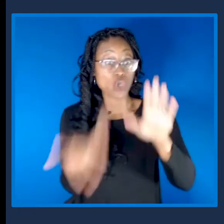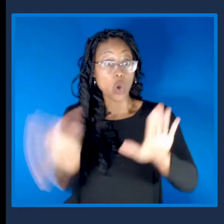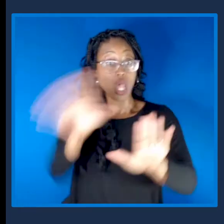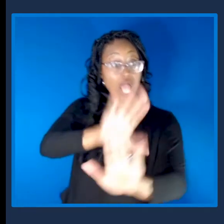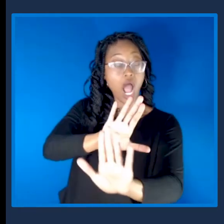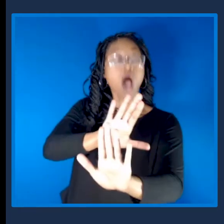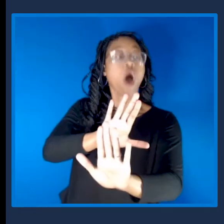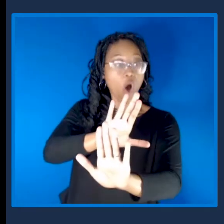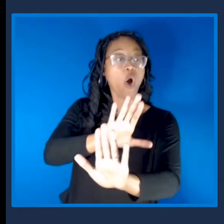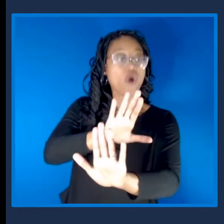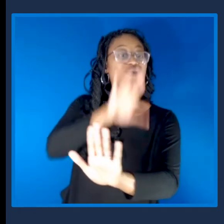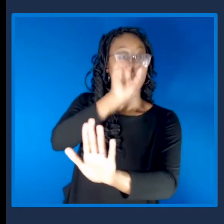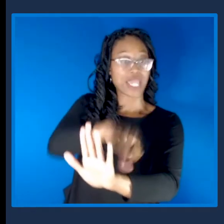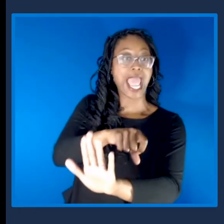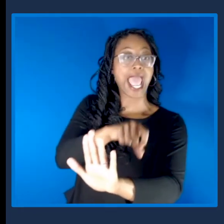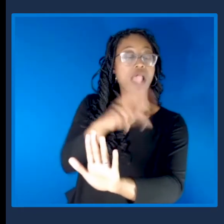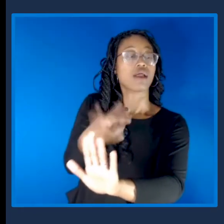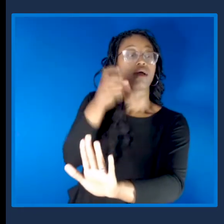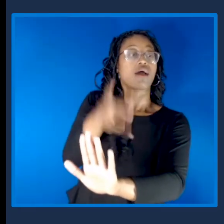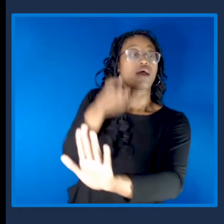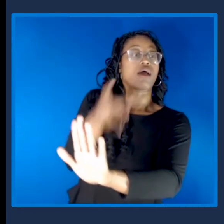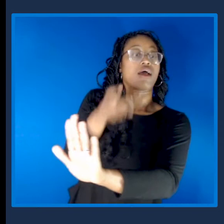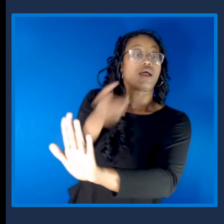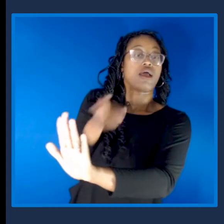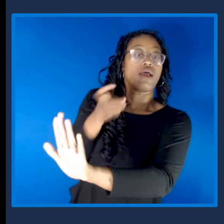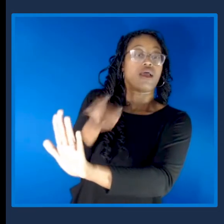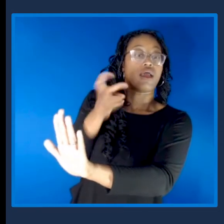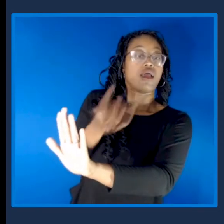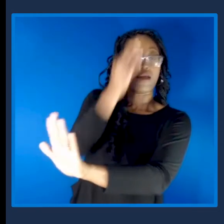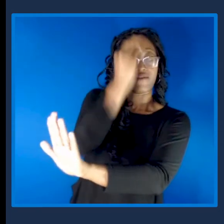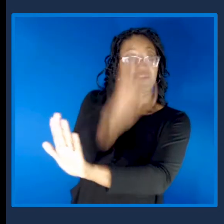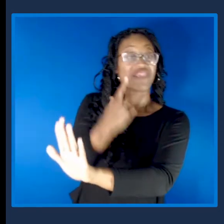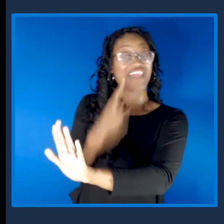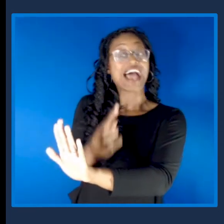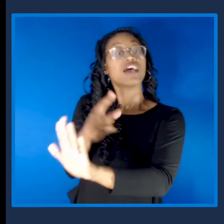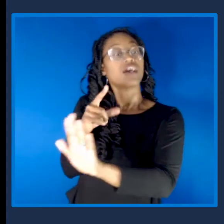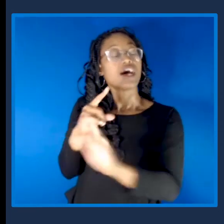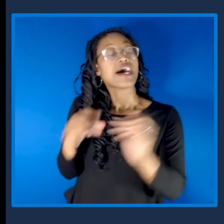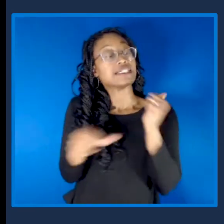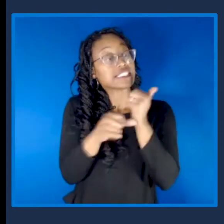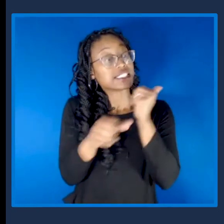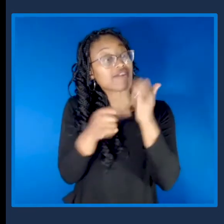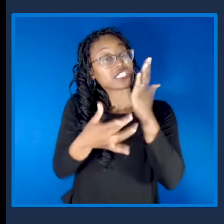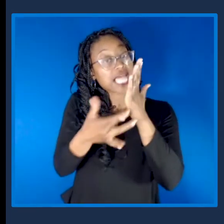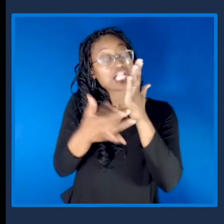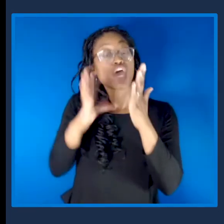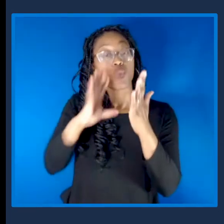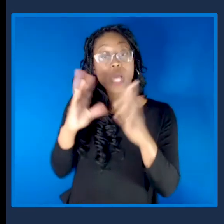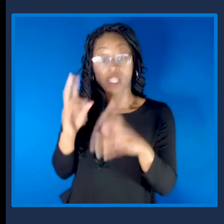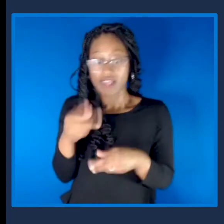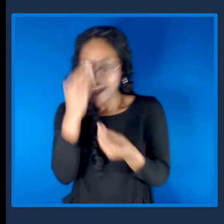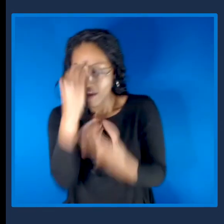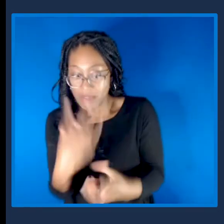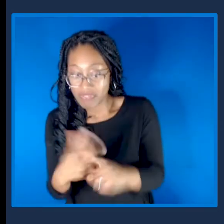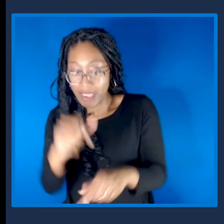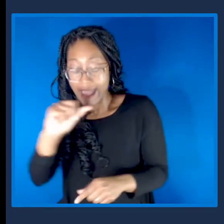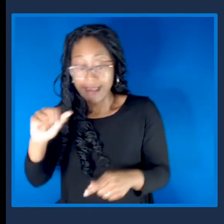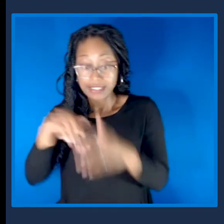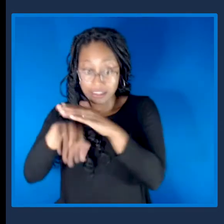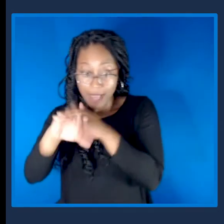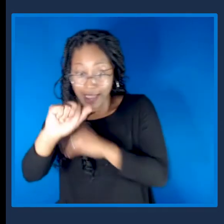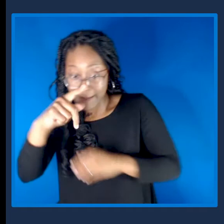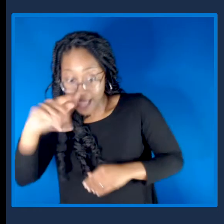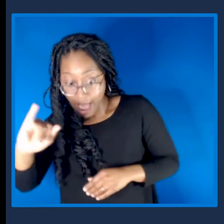The assistive technology takes that information from the accessibility API, the accessibility